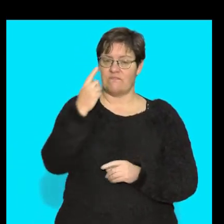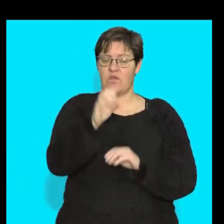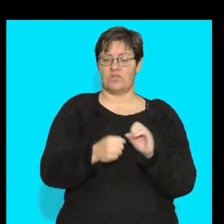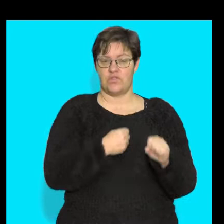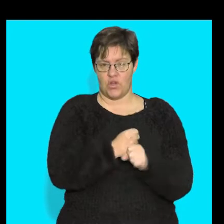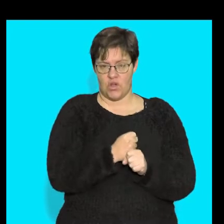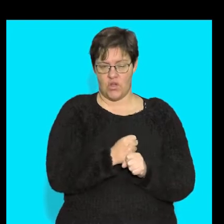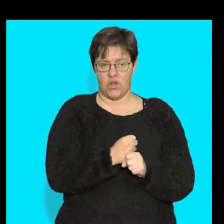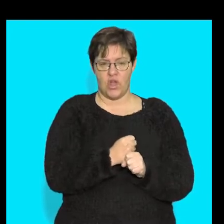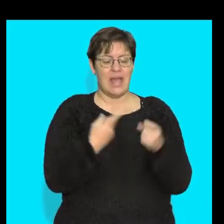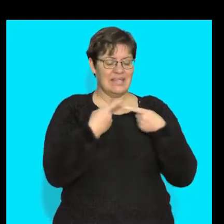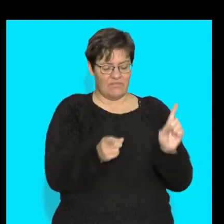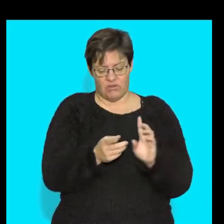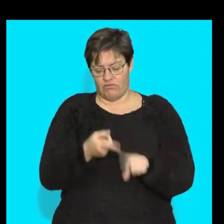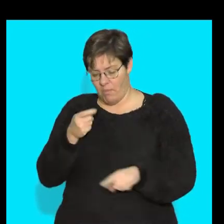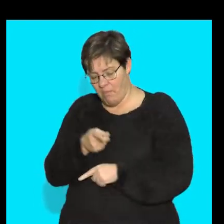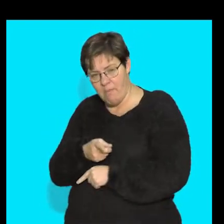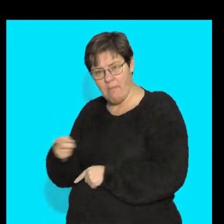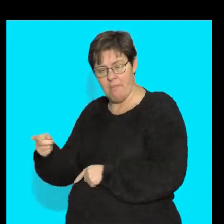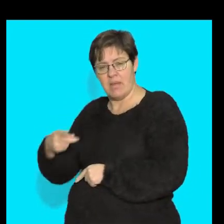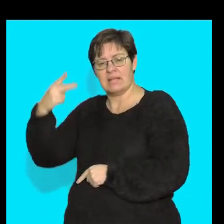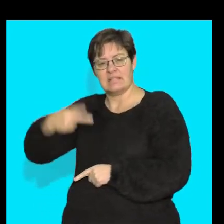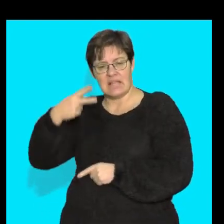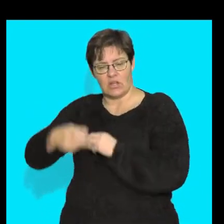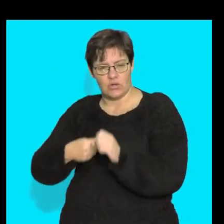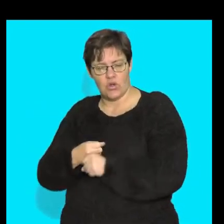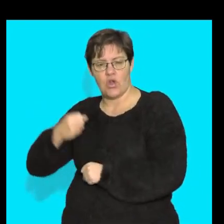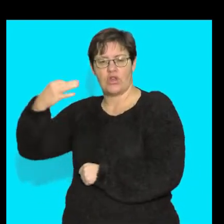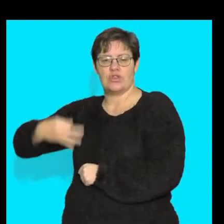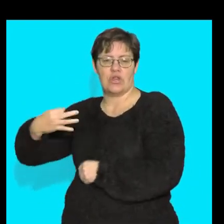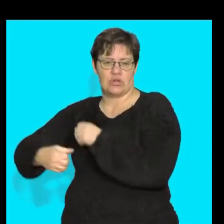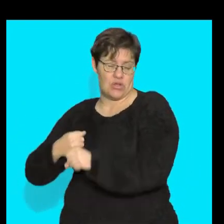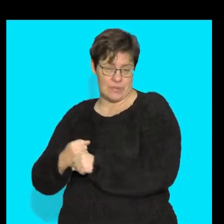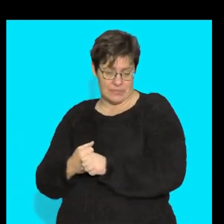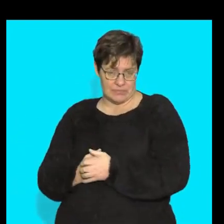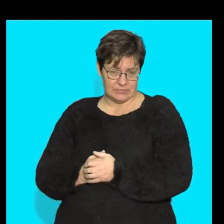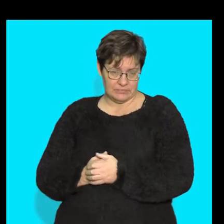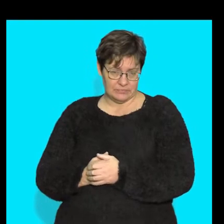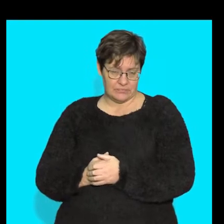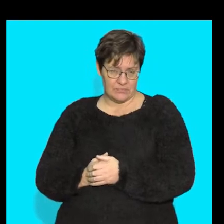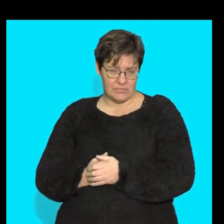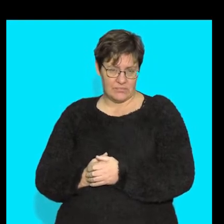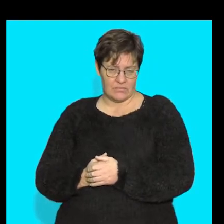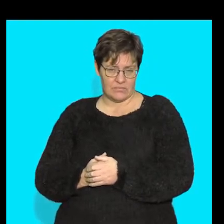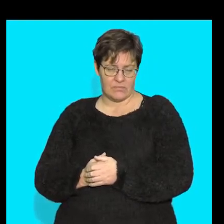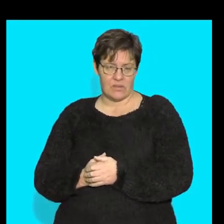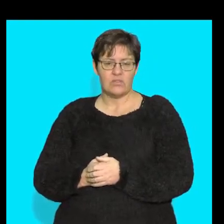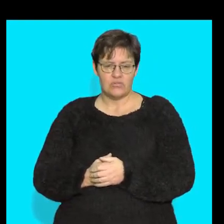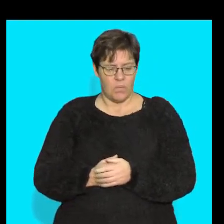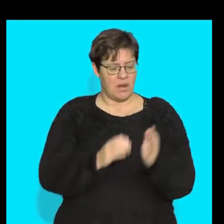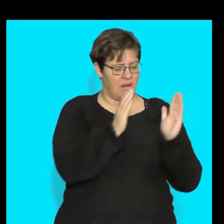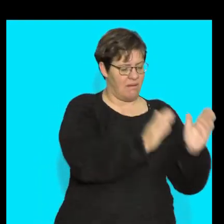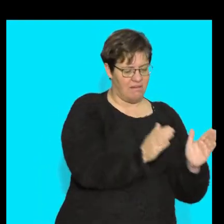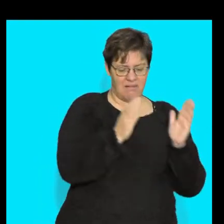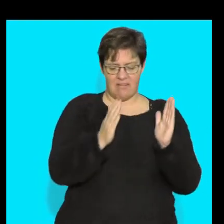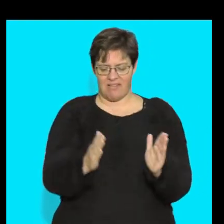is different from the interest that we get on the second year, which might be different with the interest that